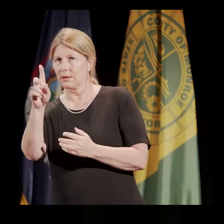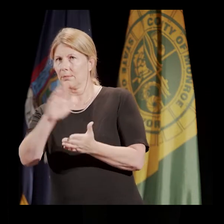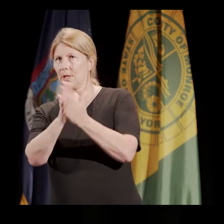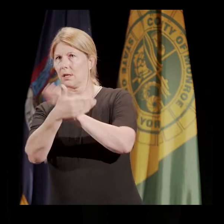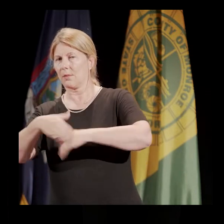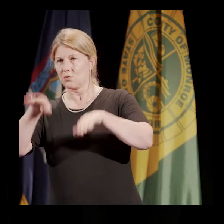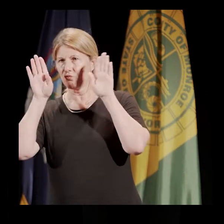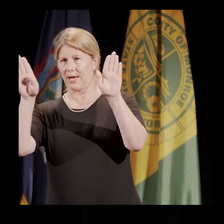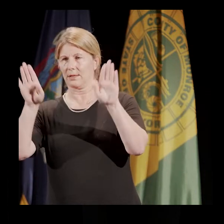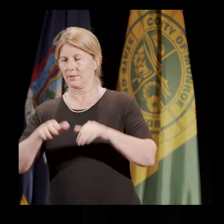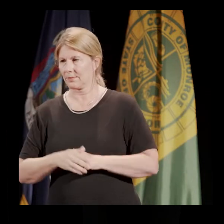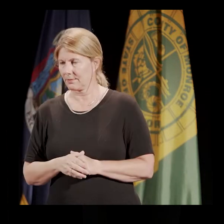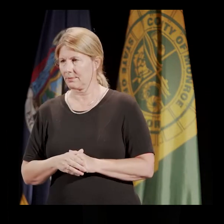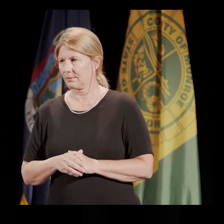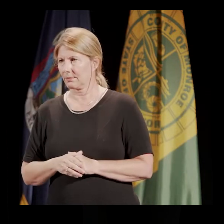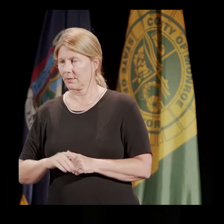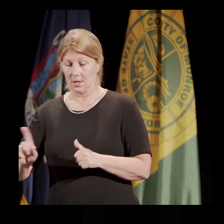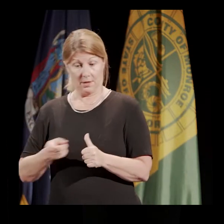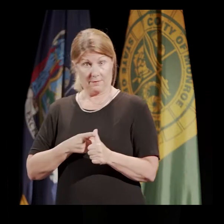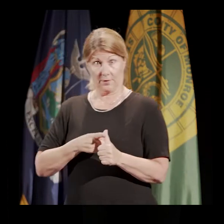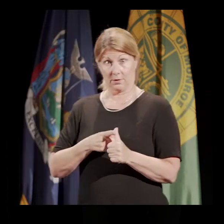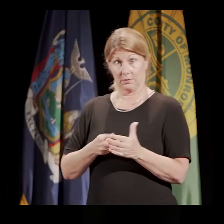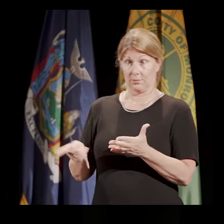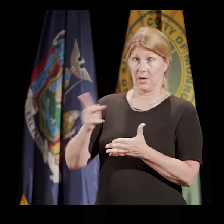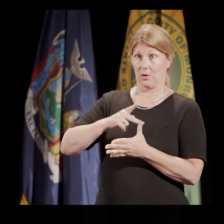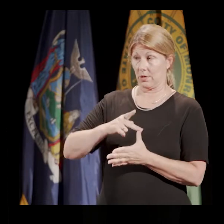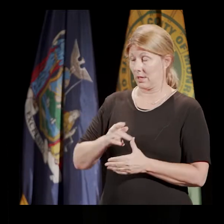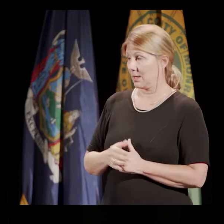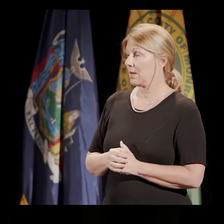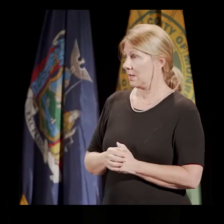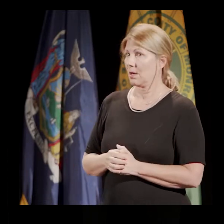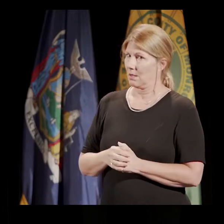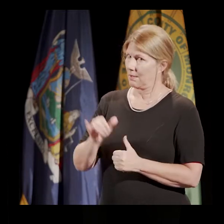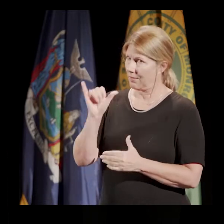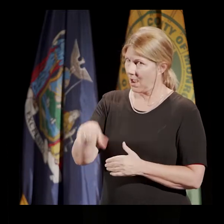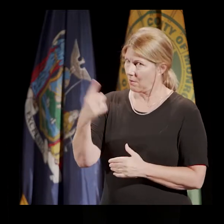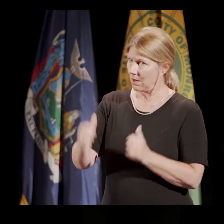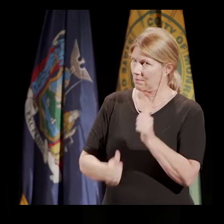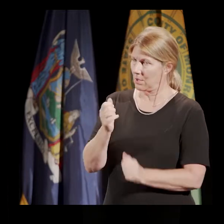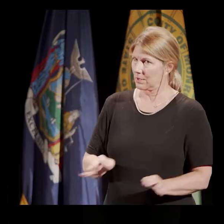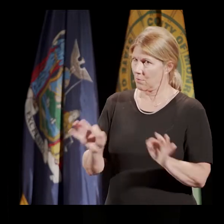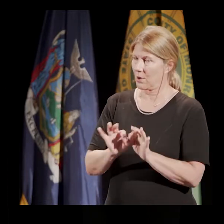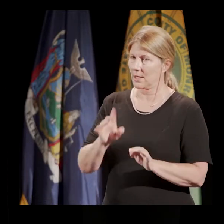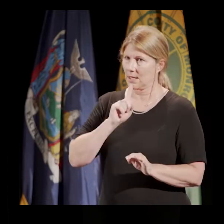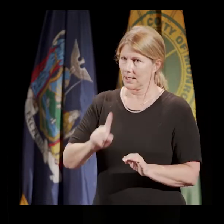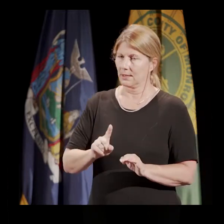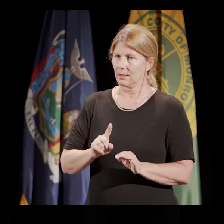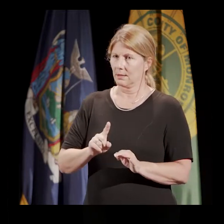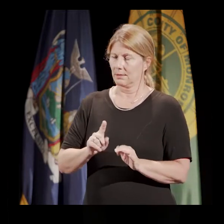The first priority, and one that is probably on everyone's mind, is public safety.